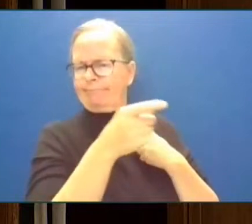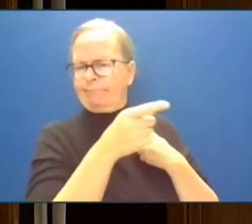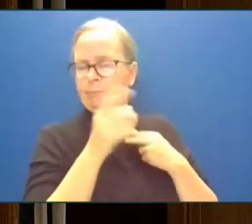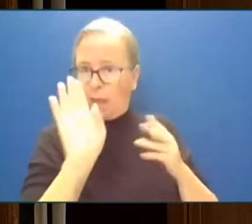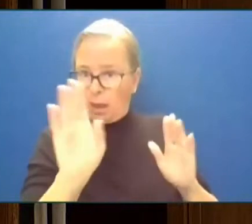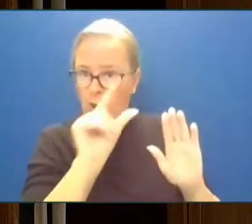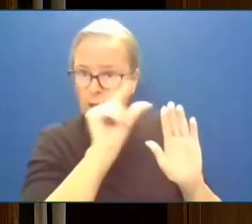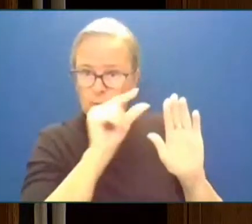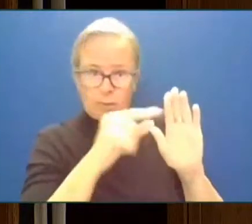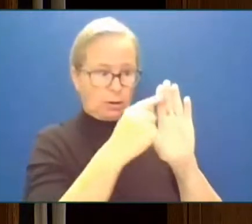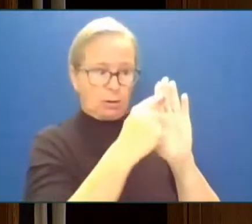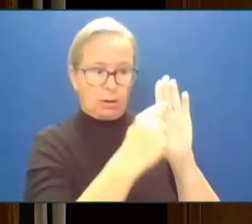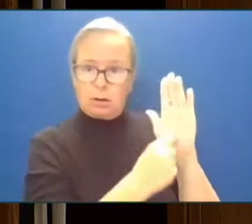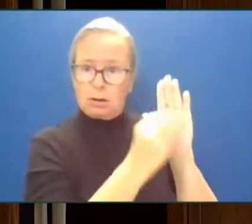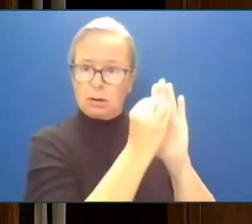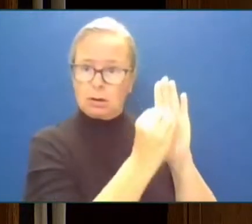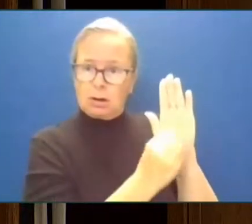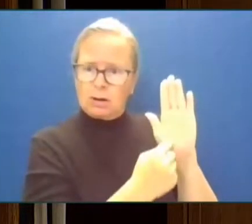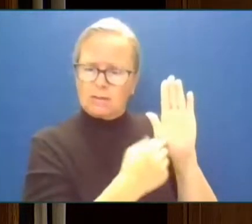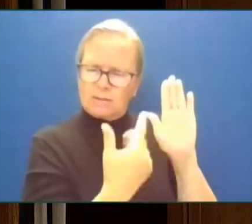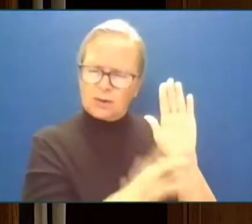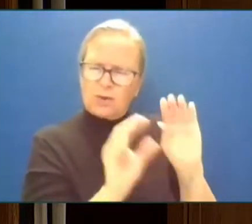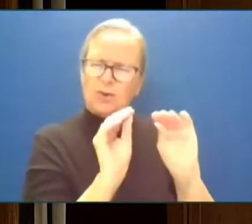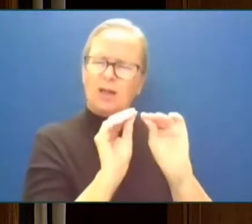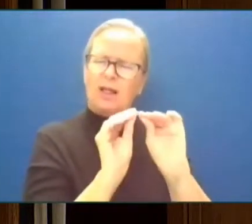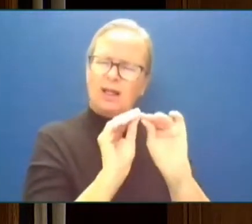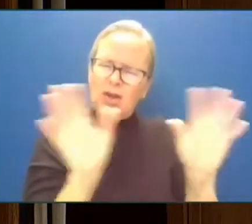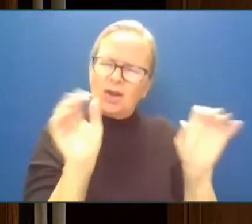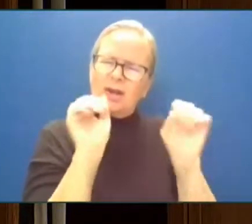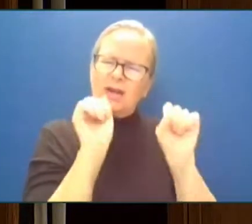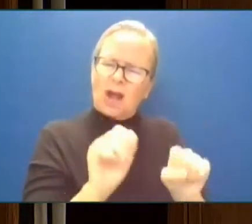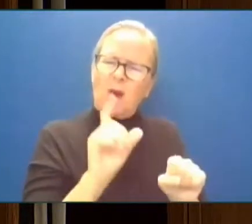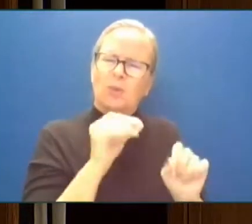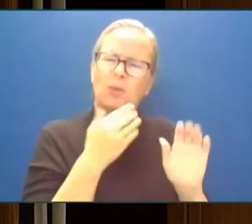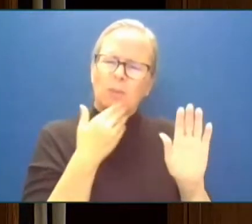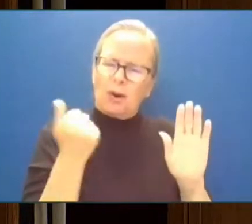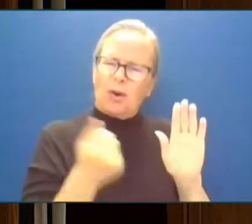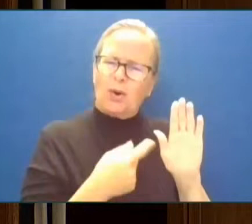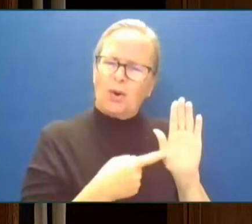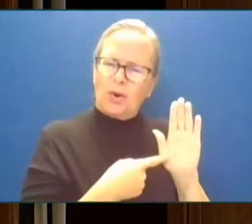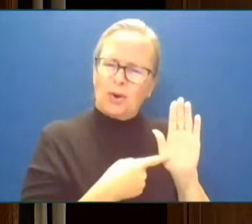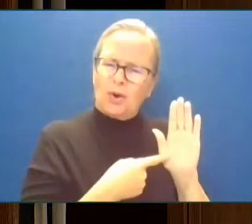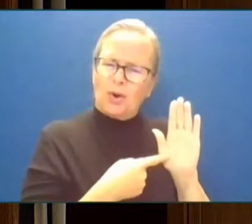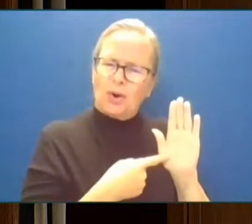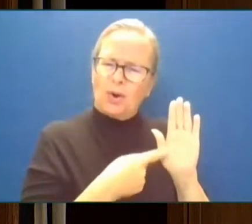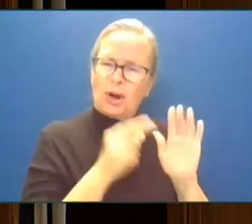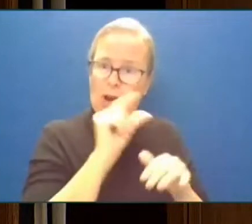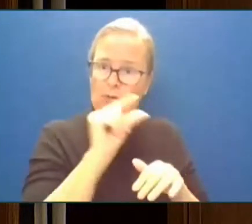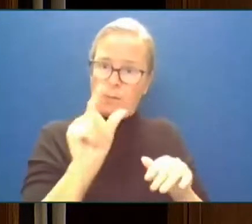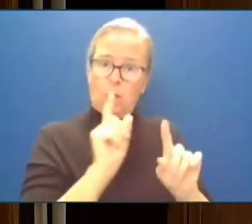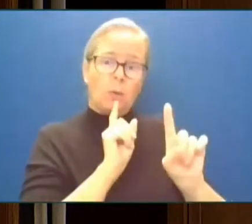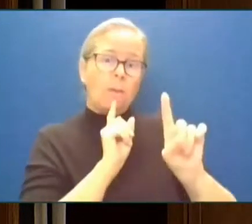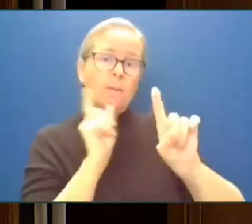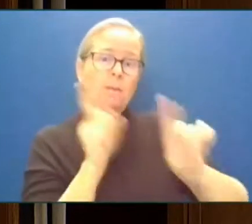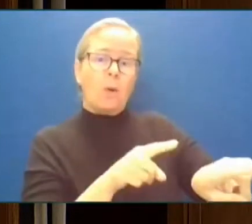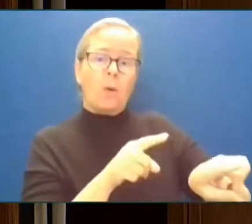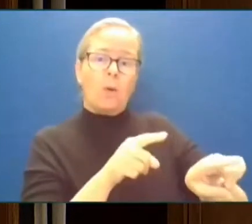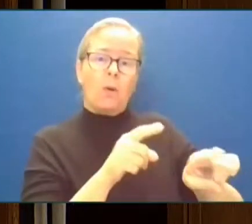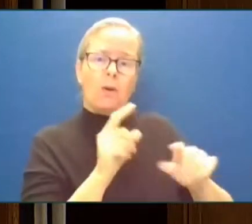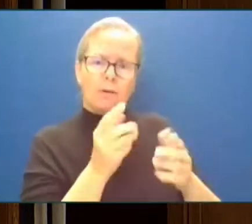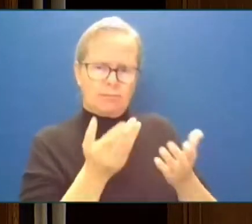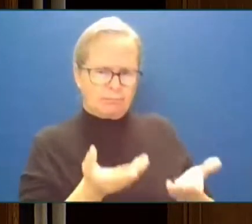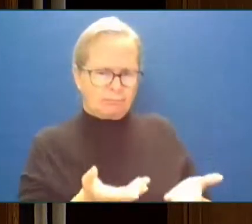so. The government's own report says the Attorney General could issue specific